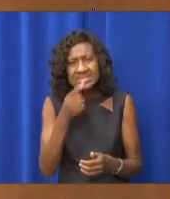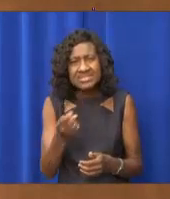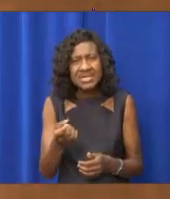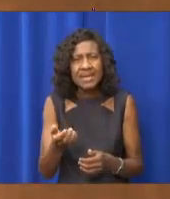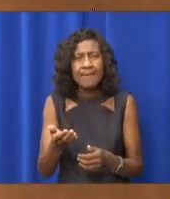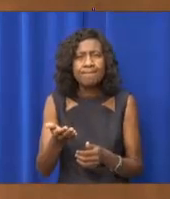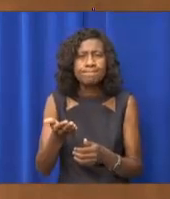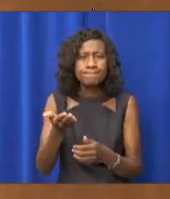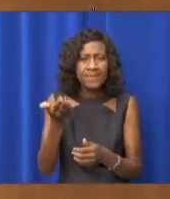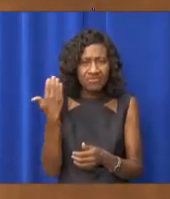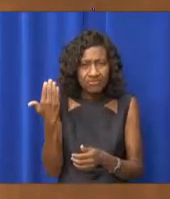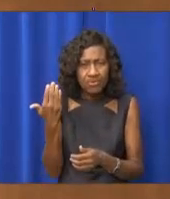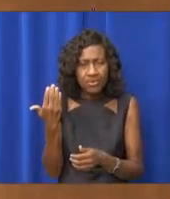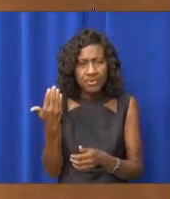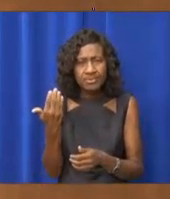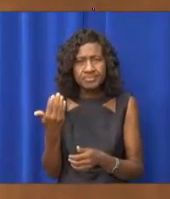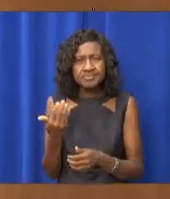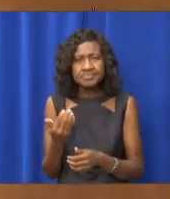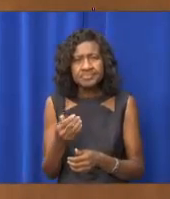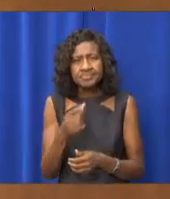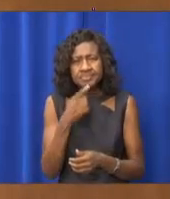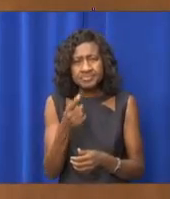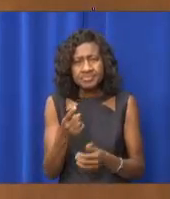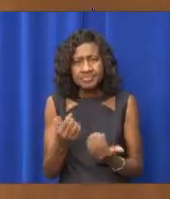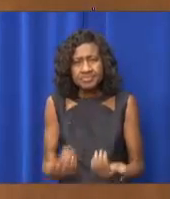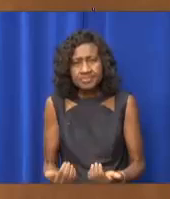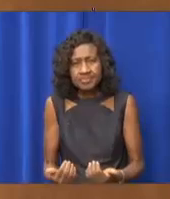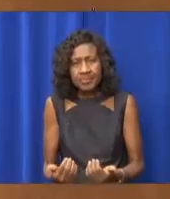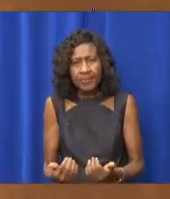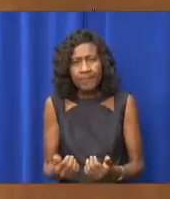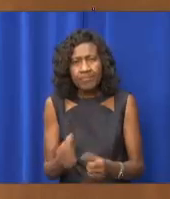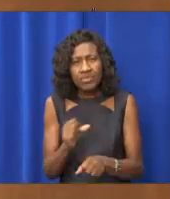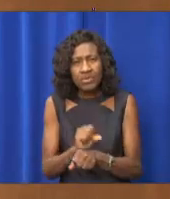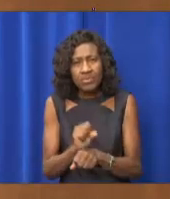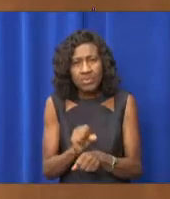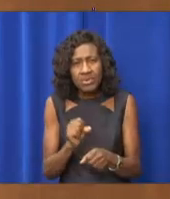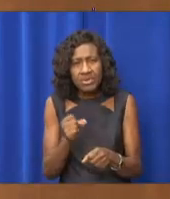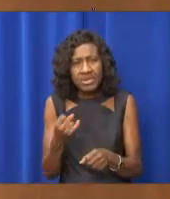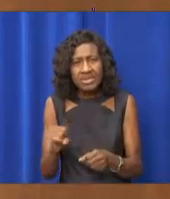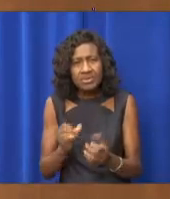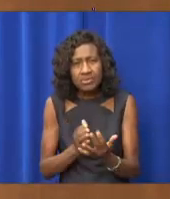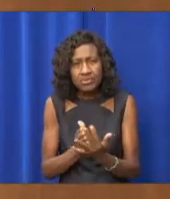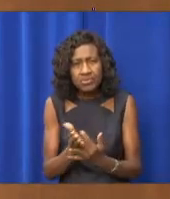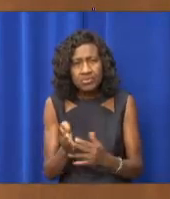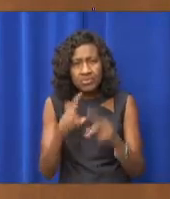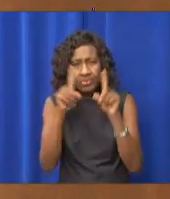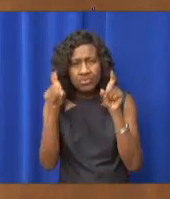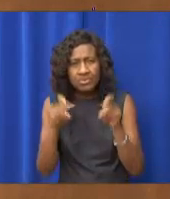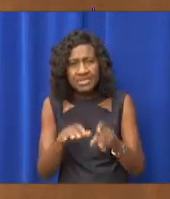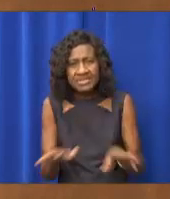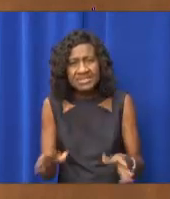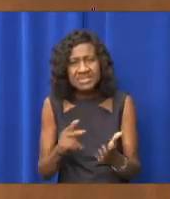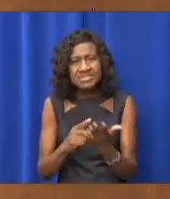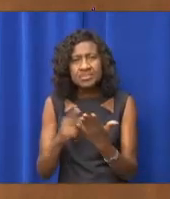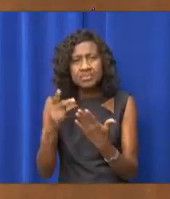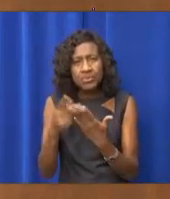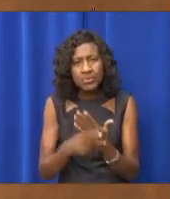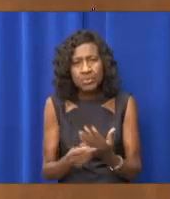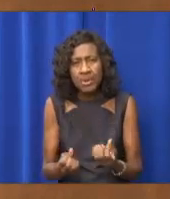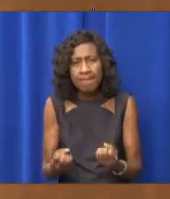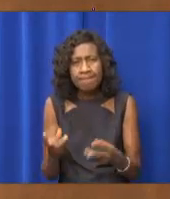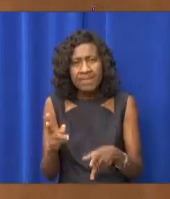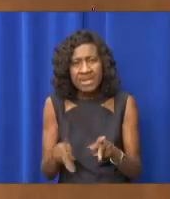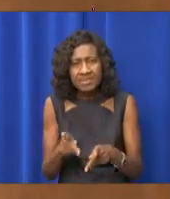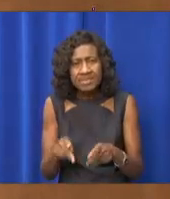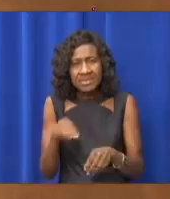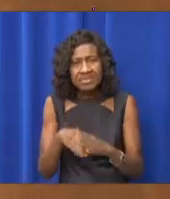You'll be aware that we are working through the testing programs. We have a lot of people in construction that are lined